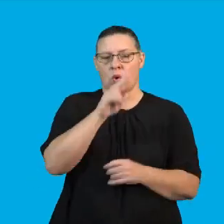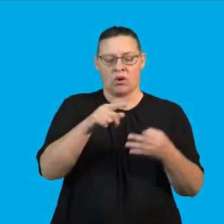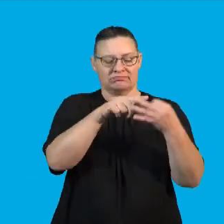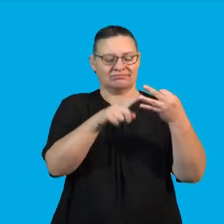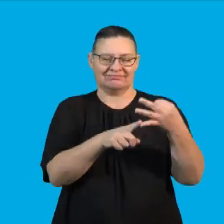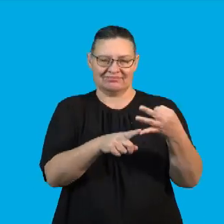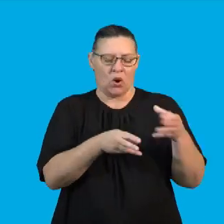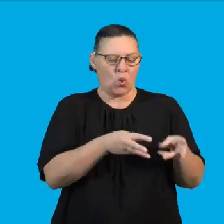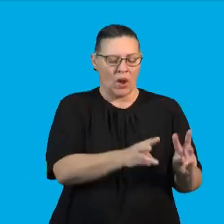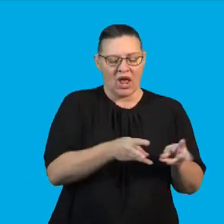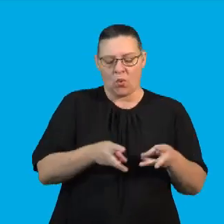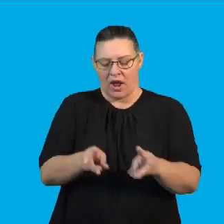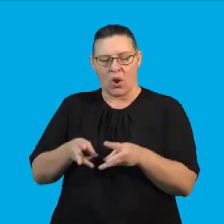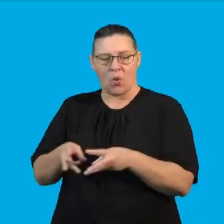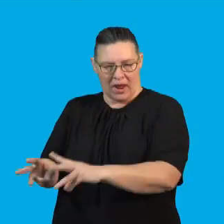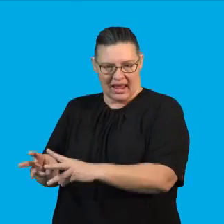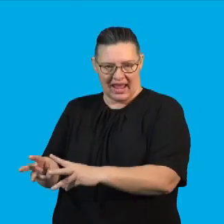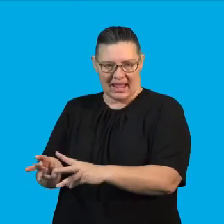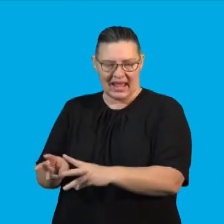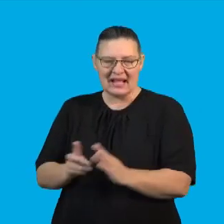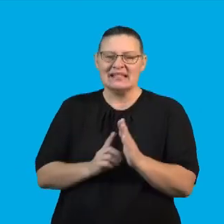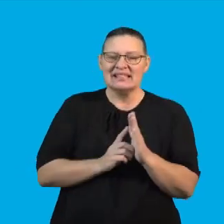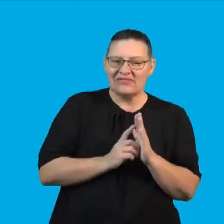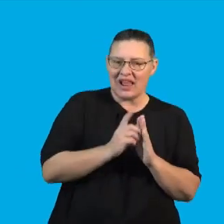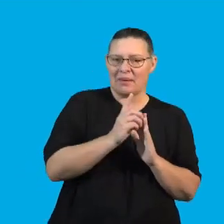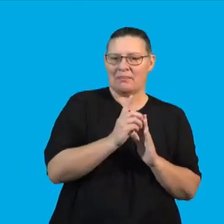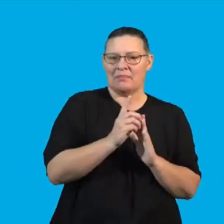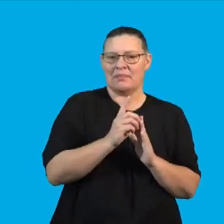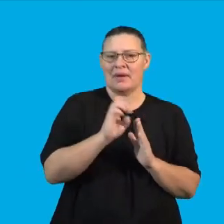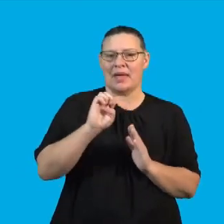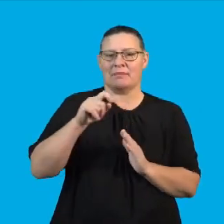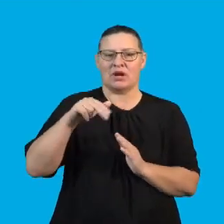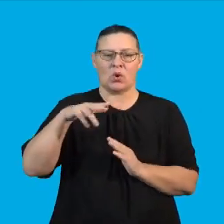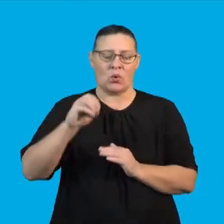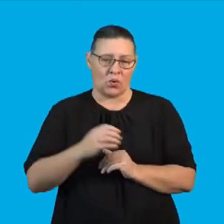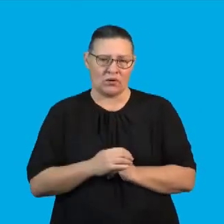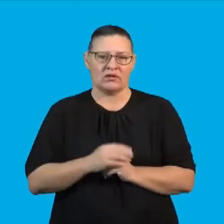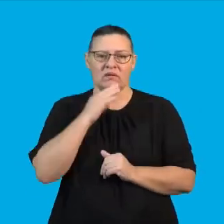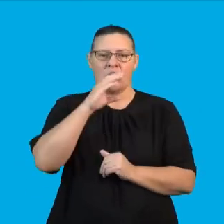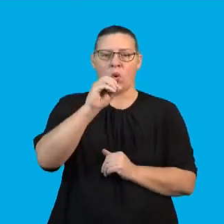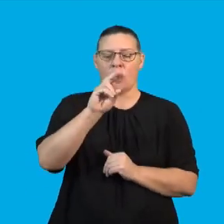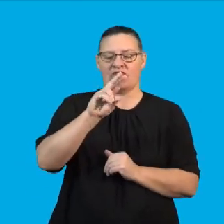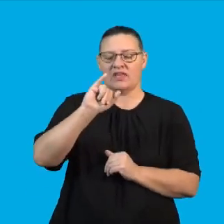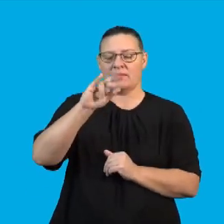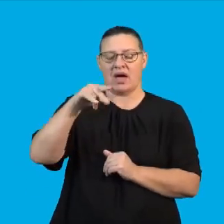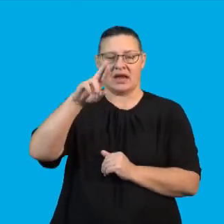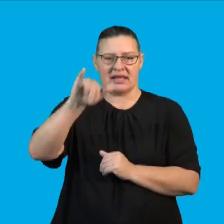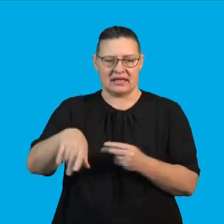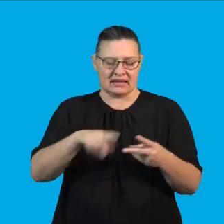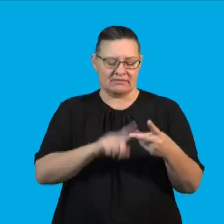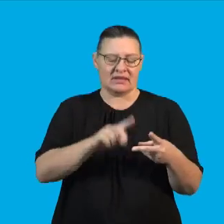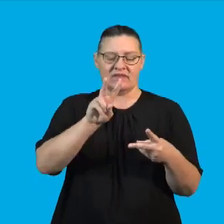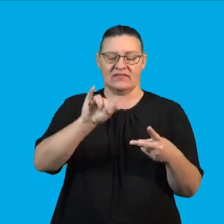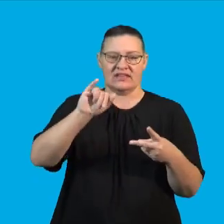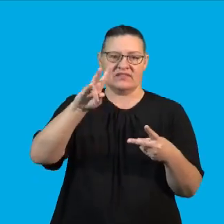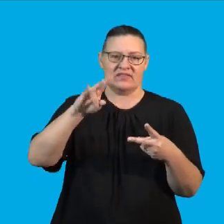Let us look at the different ways in which the embryo develops and how it is fed. We are looking at ovipary and we